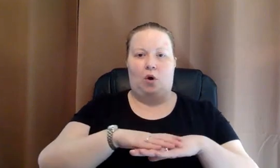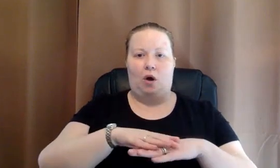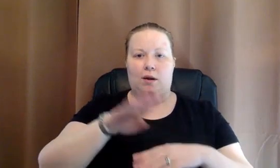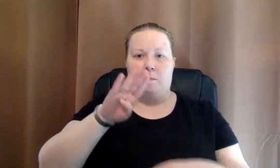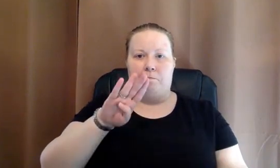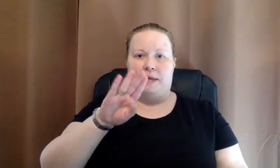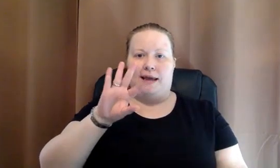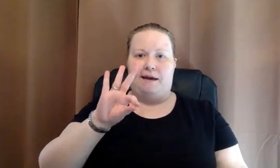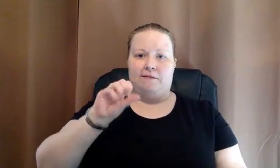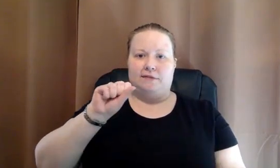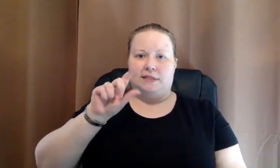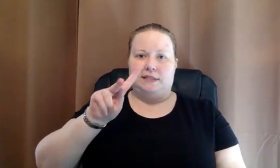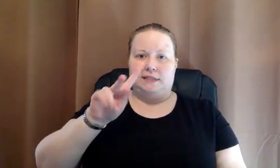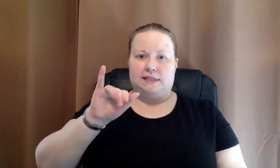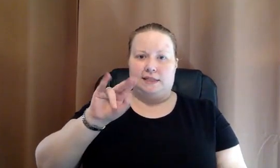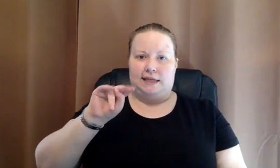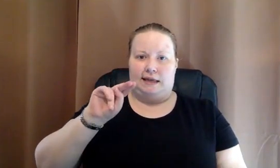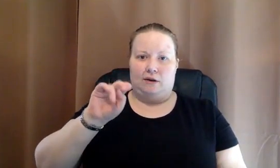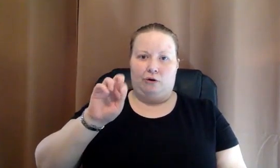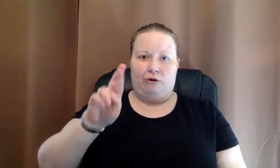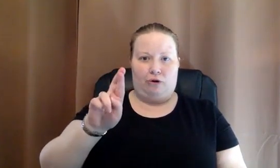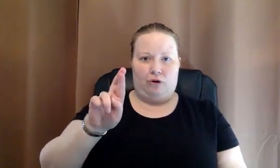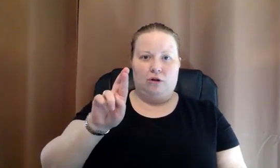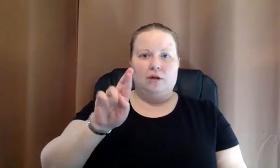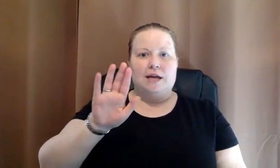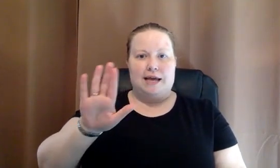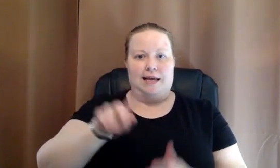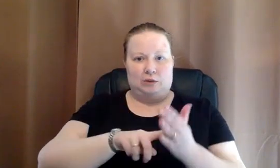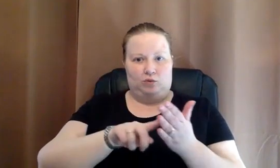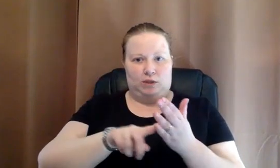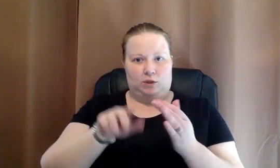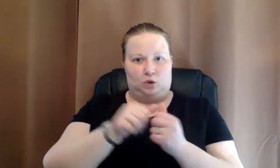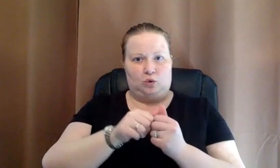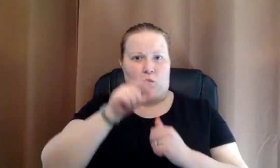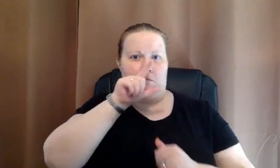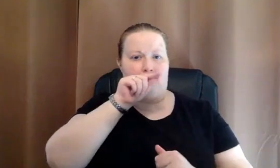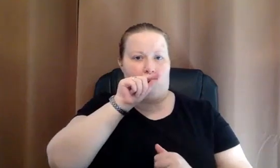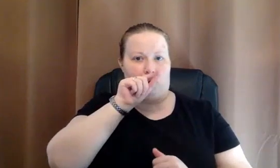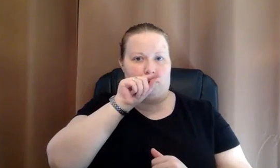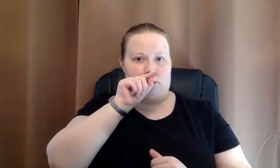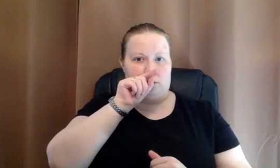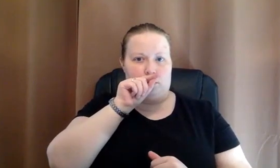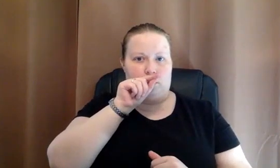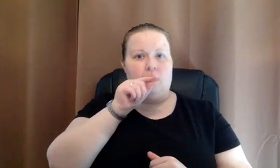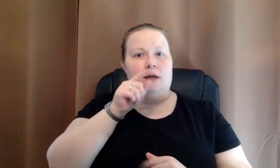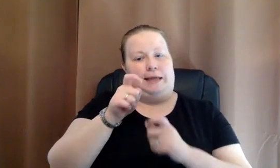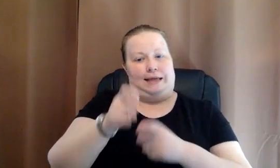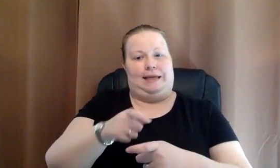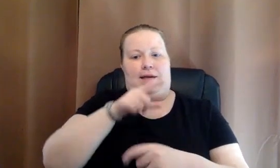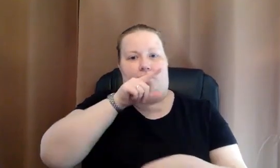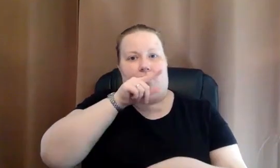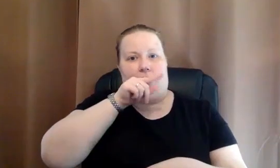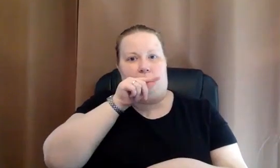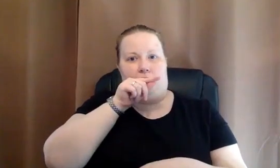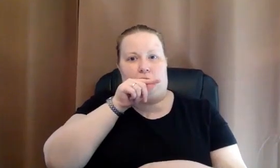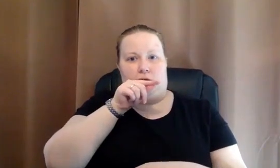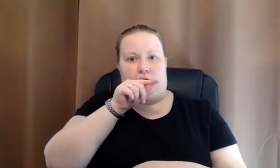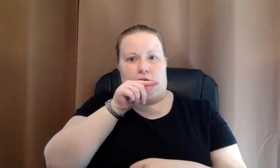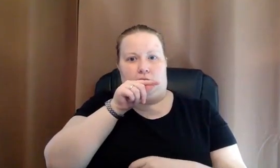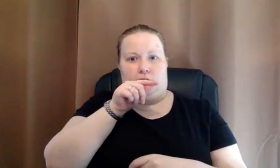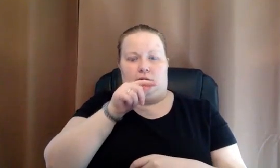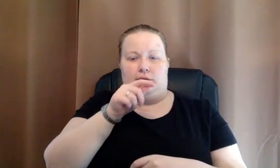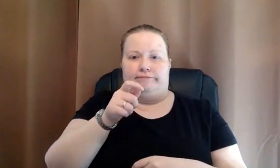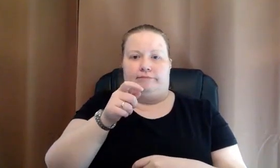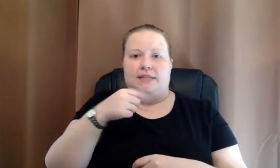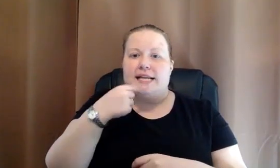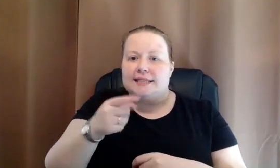Skinner and his research with birds. Give a bird, tell